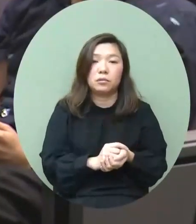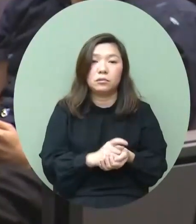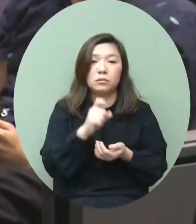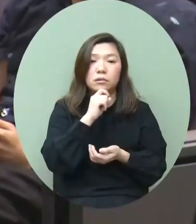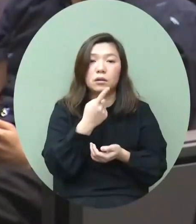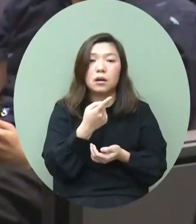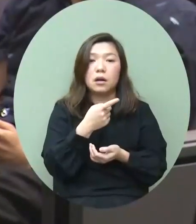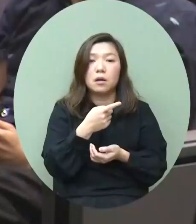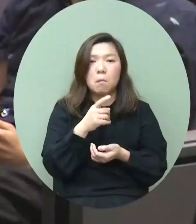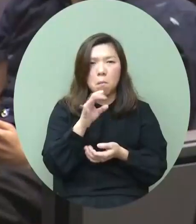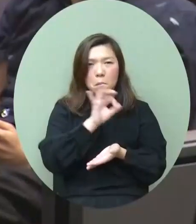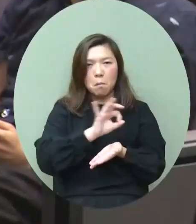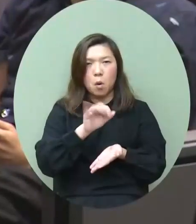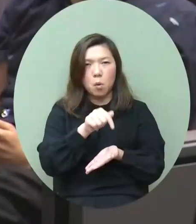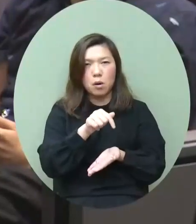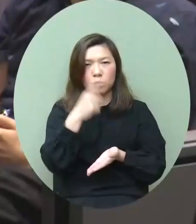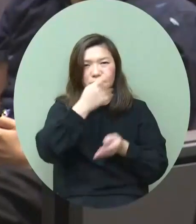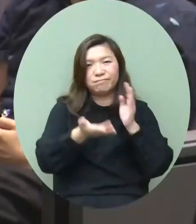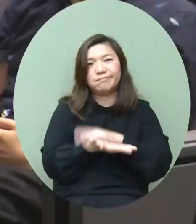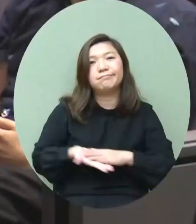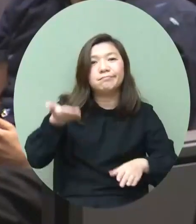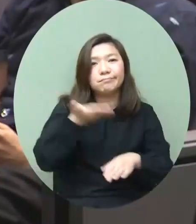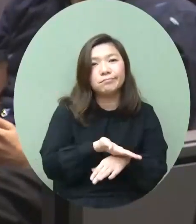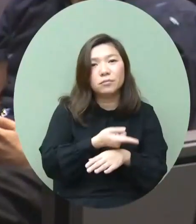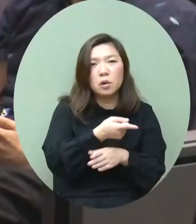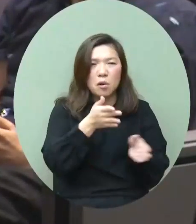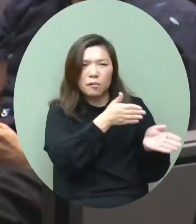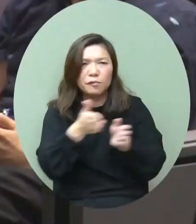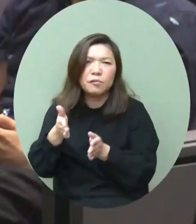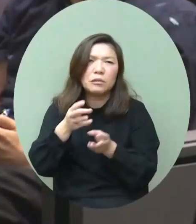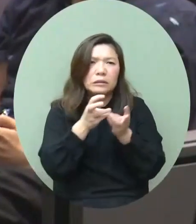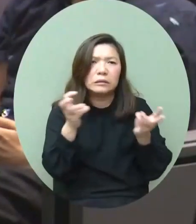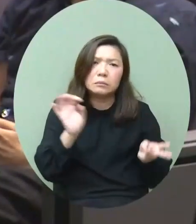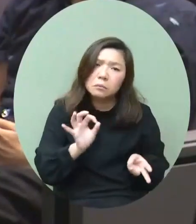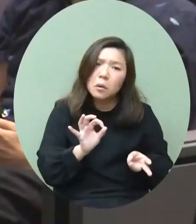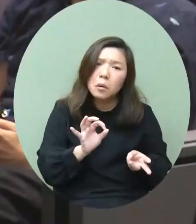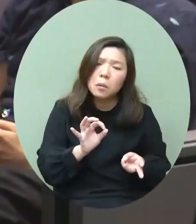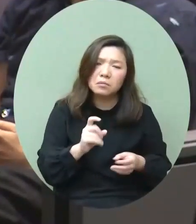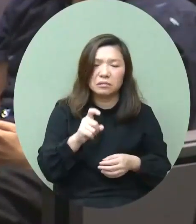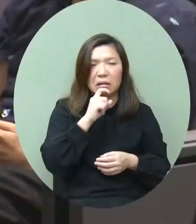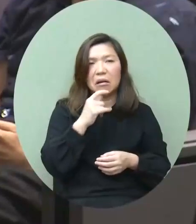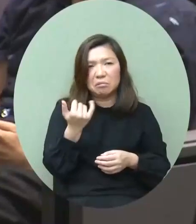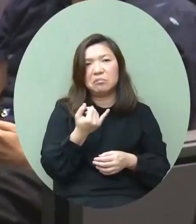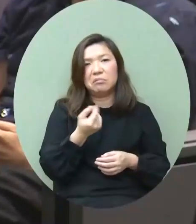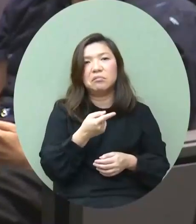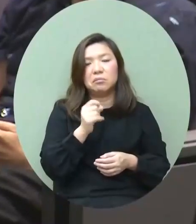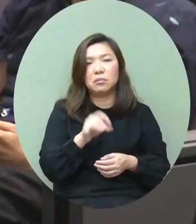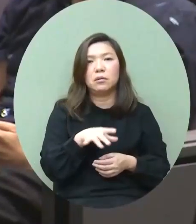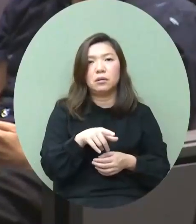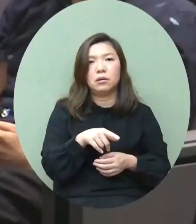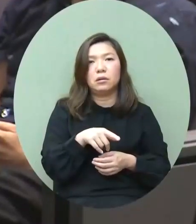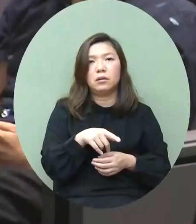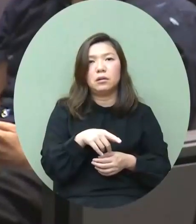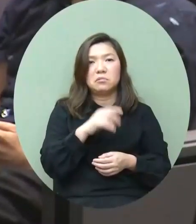quarantine for a meeting or conference Some say the adjustments to travel rules are too little too late to save the city's